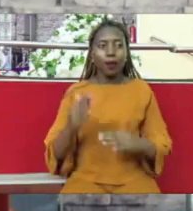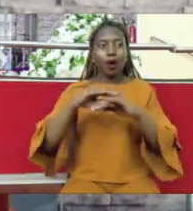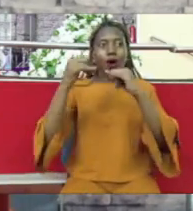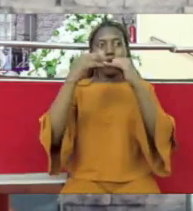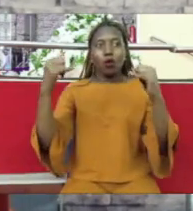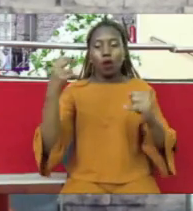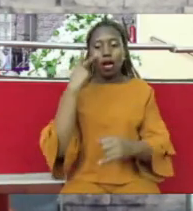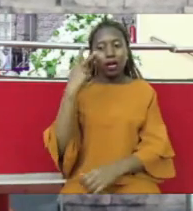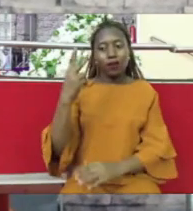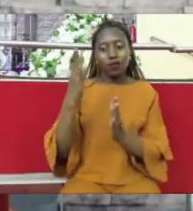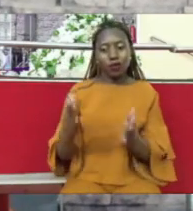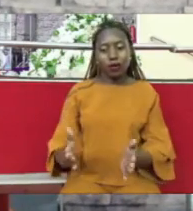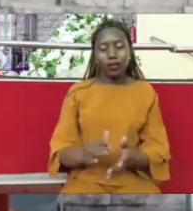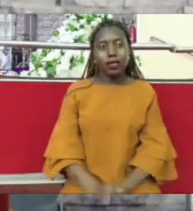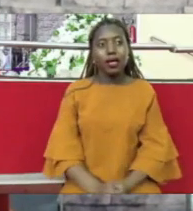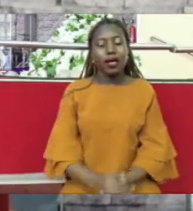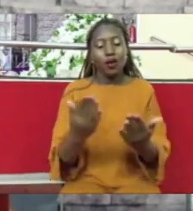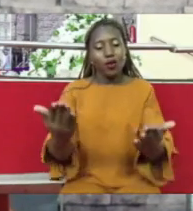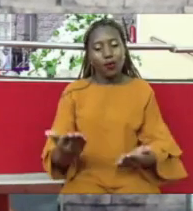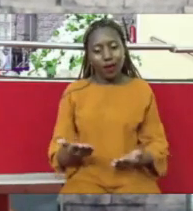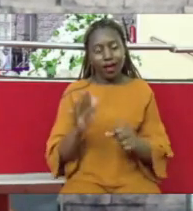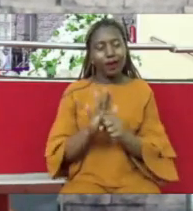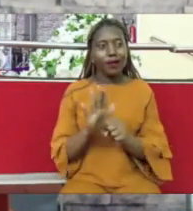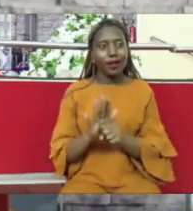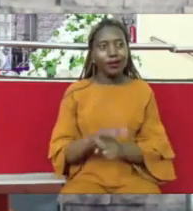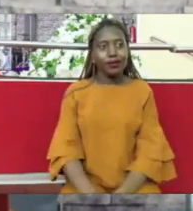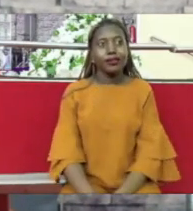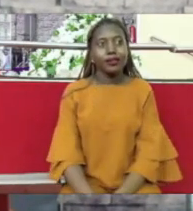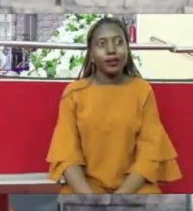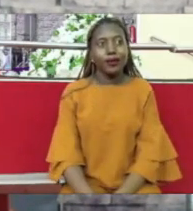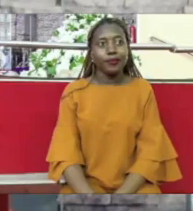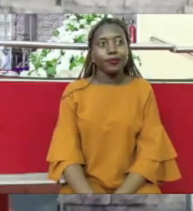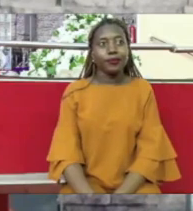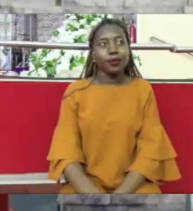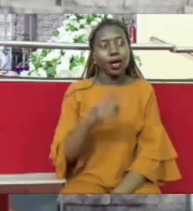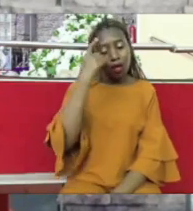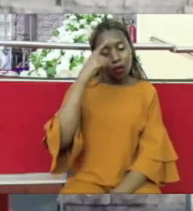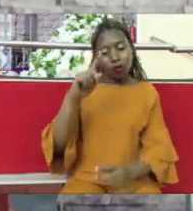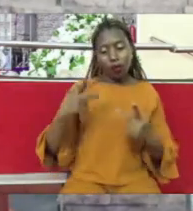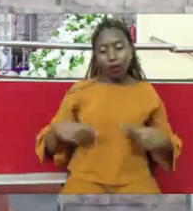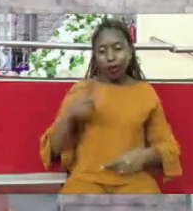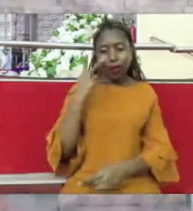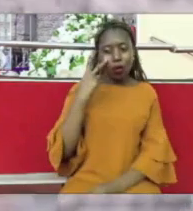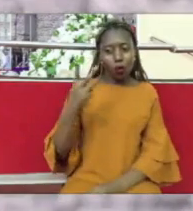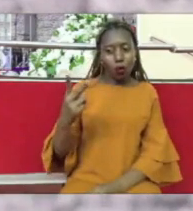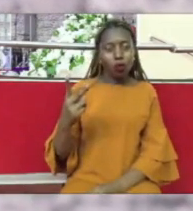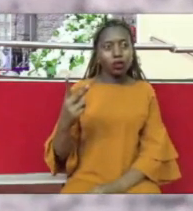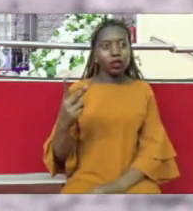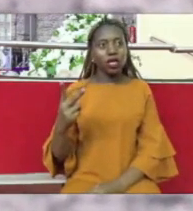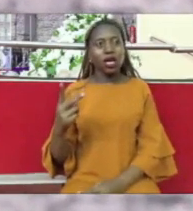tuwakaribishe watazamaji wetu. Karibuni sana. Welcome. For those who are watching online from Zimmerman,